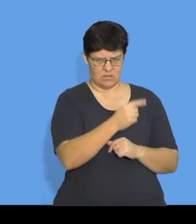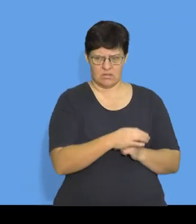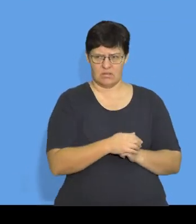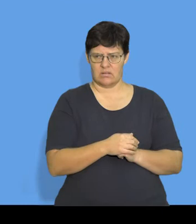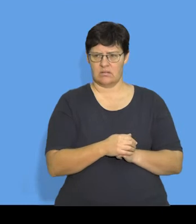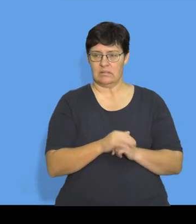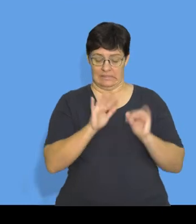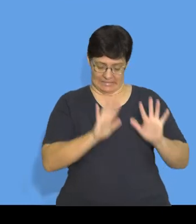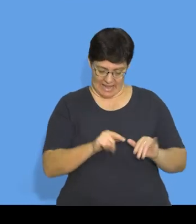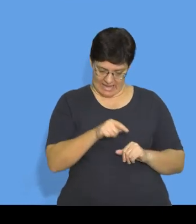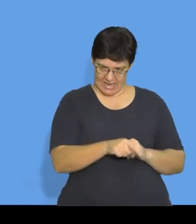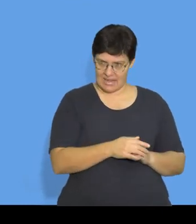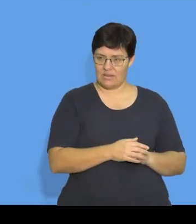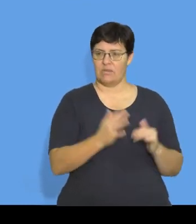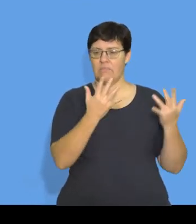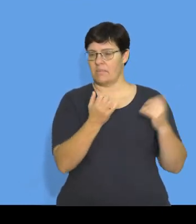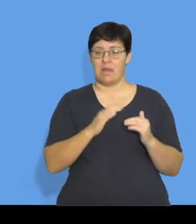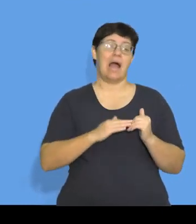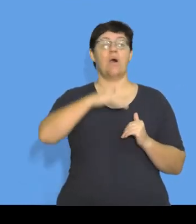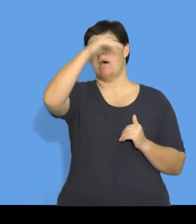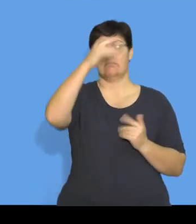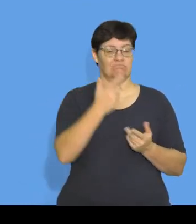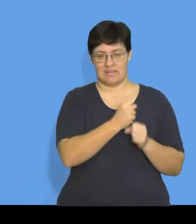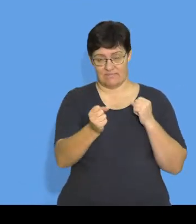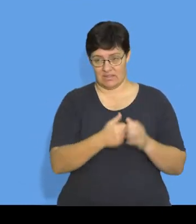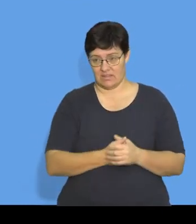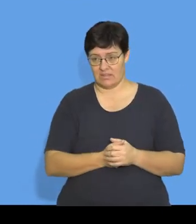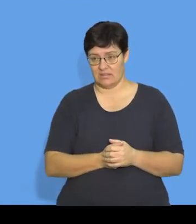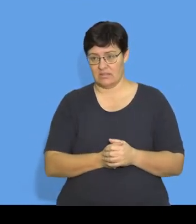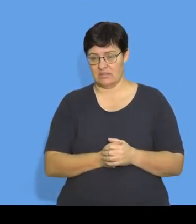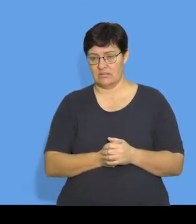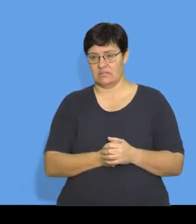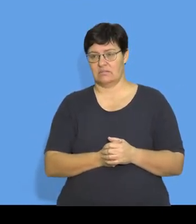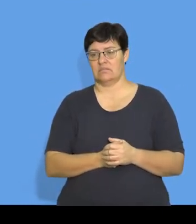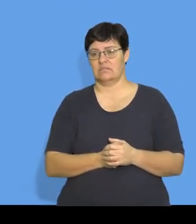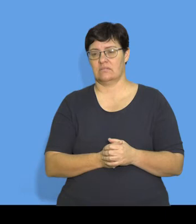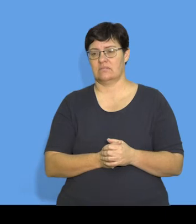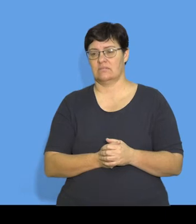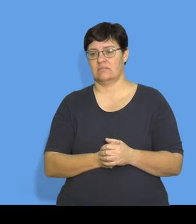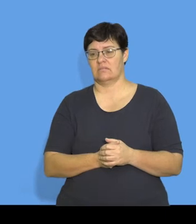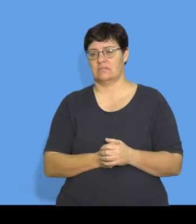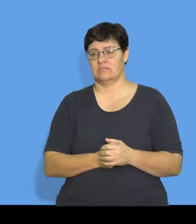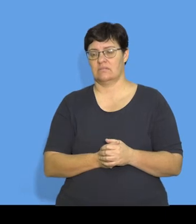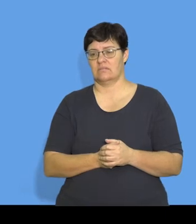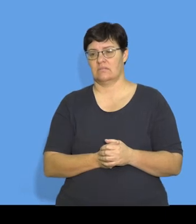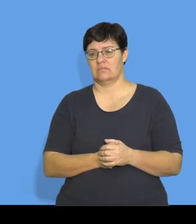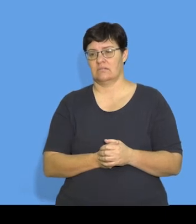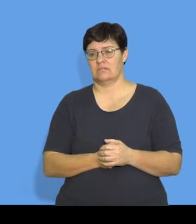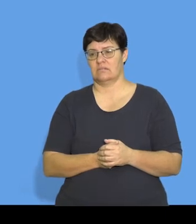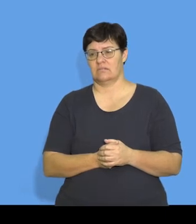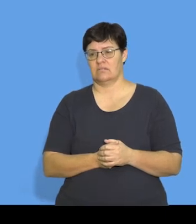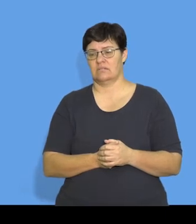10. We didn't work out how high it went. There we go. Pen. And this